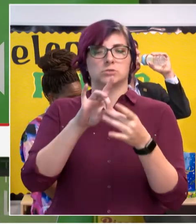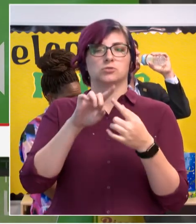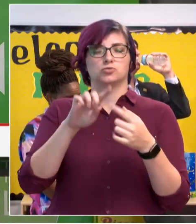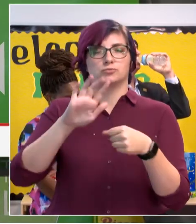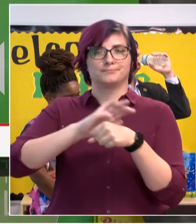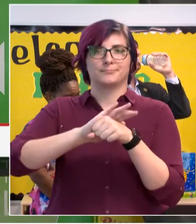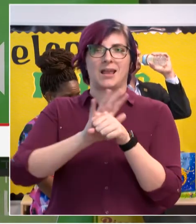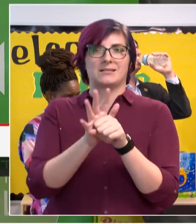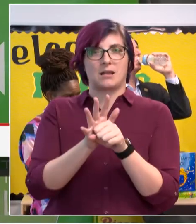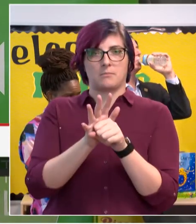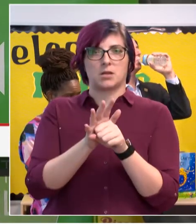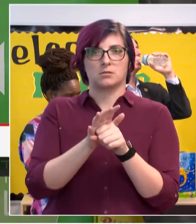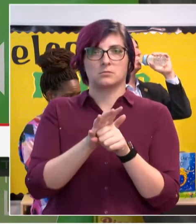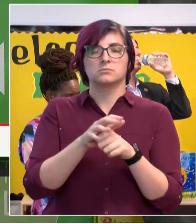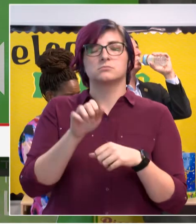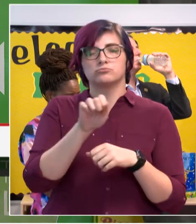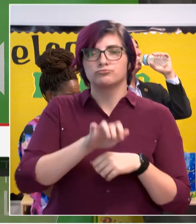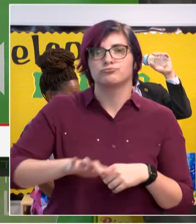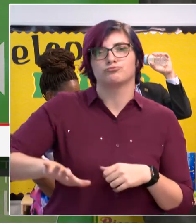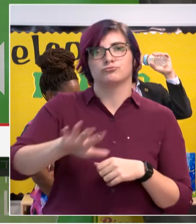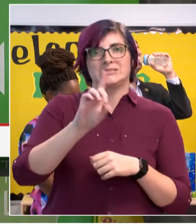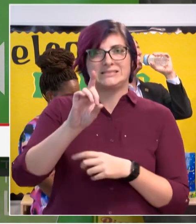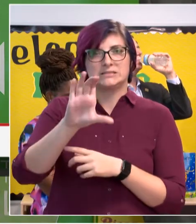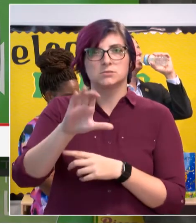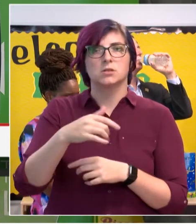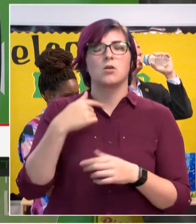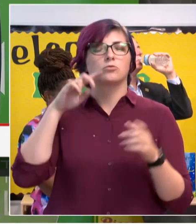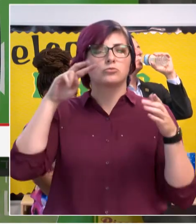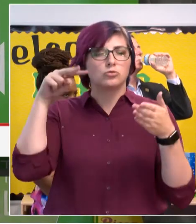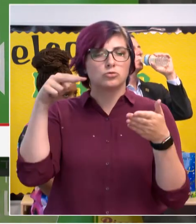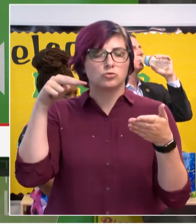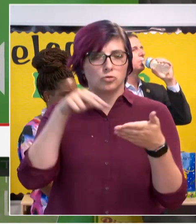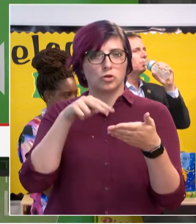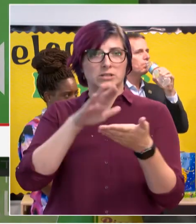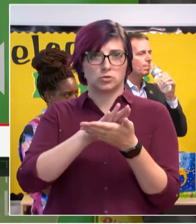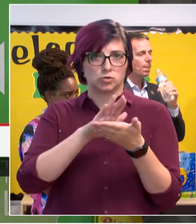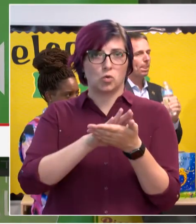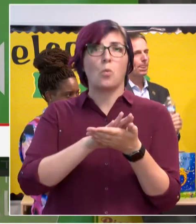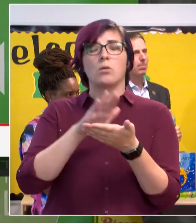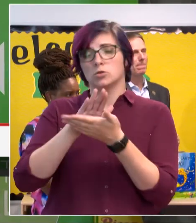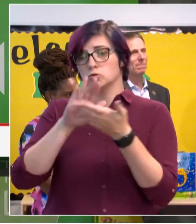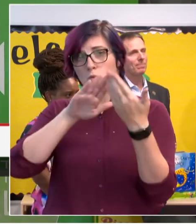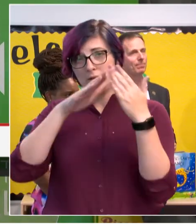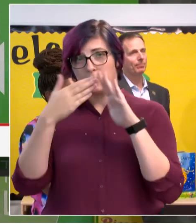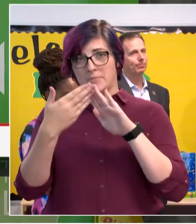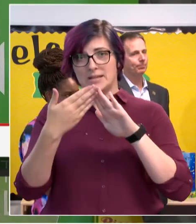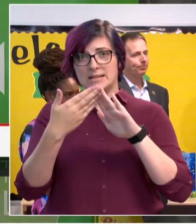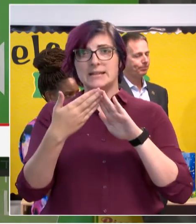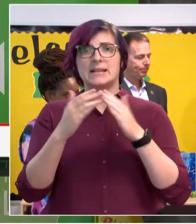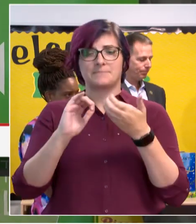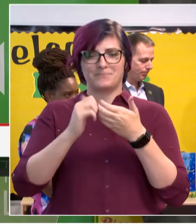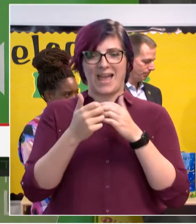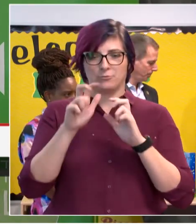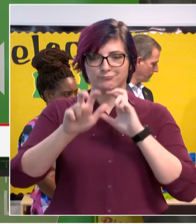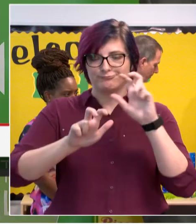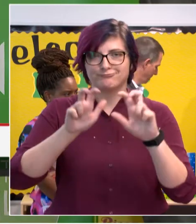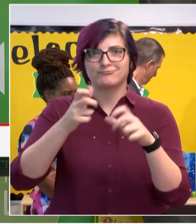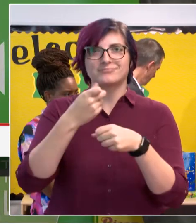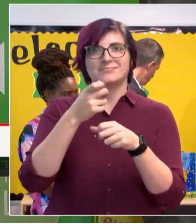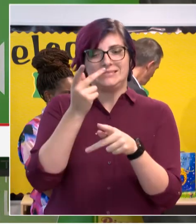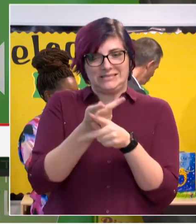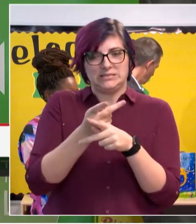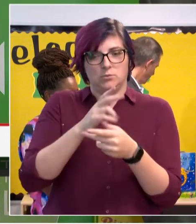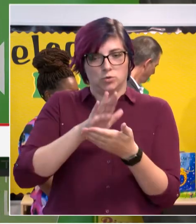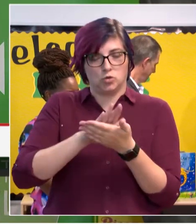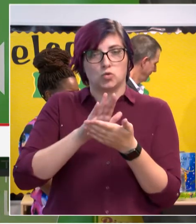It sets a foundation for our schools and our school communities to look at where our students are and where we intend for these investments to take them as we keep the school doors